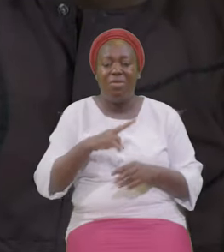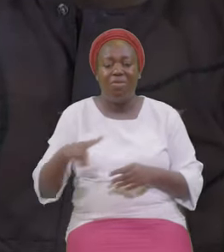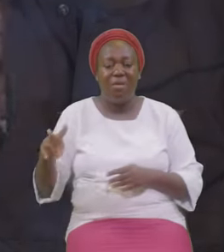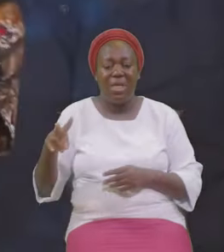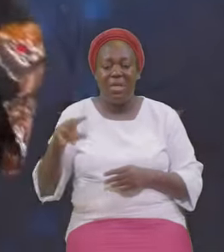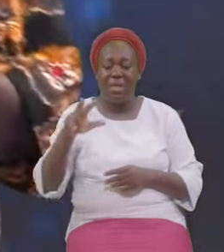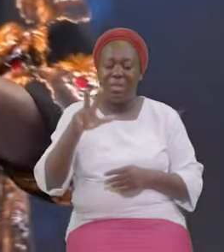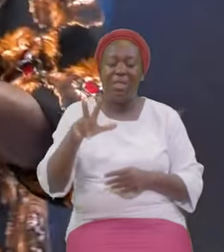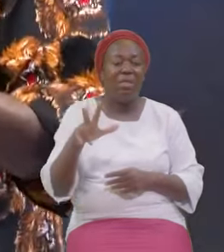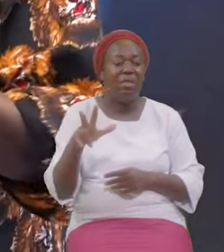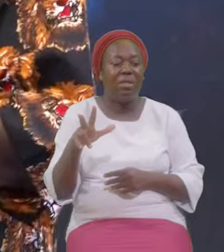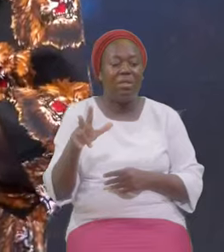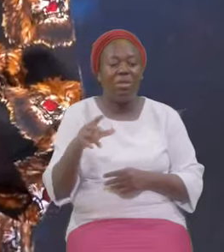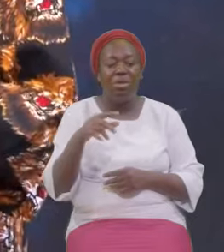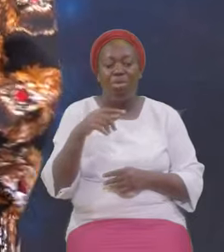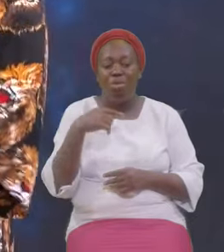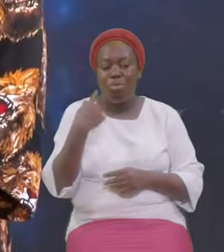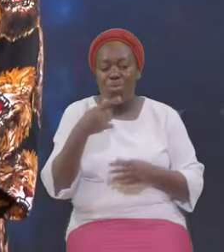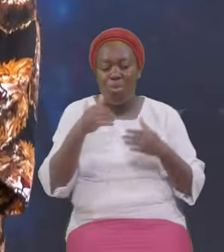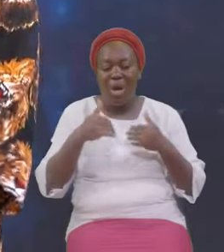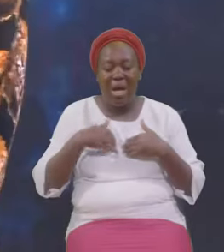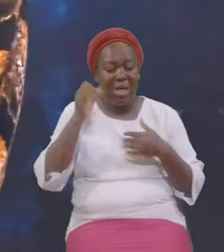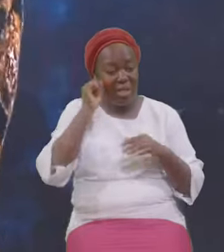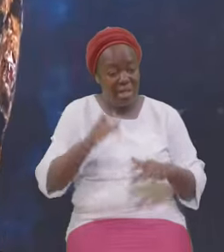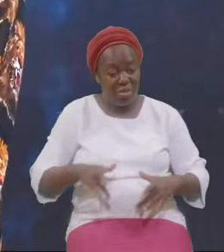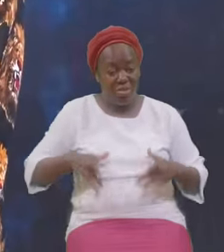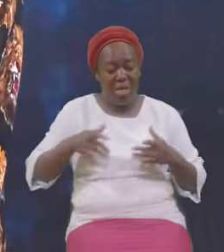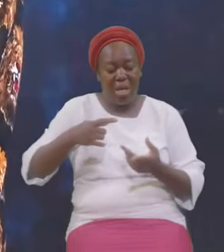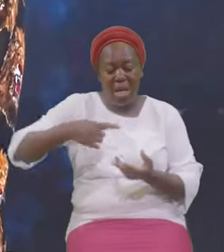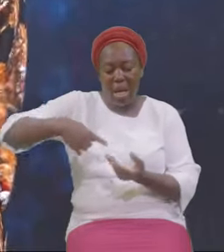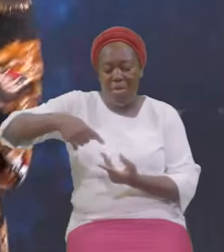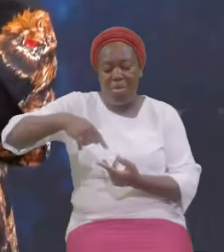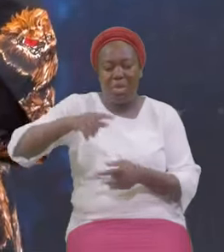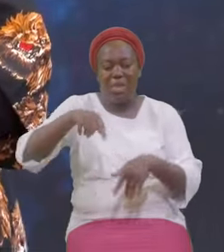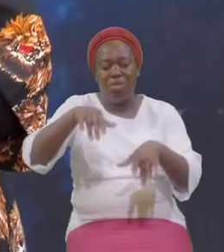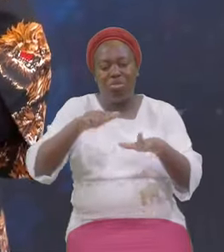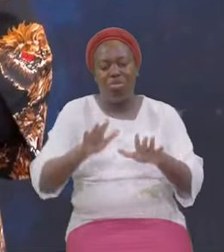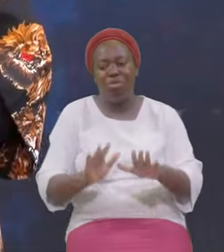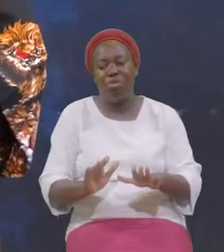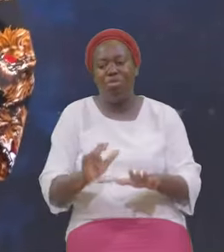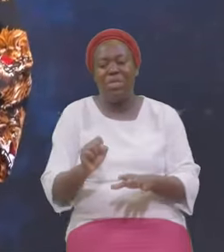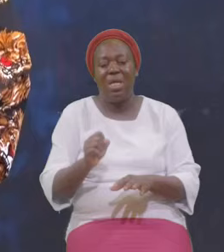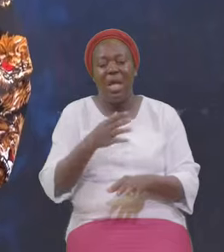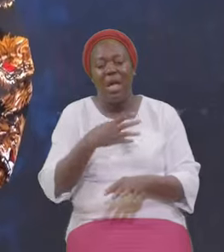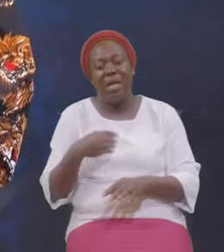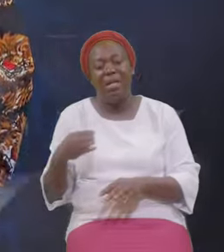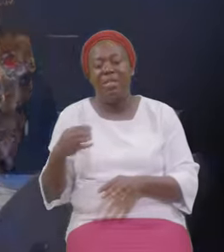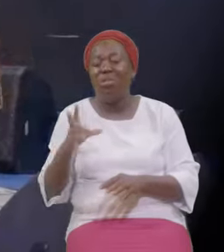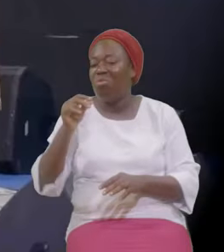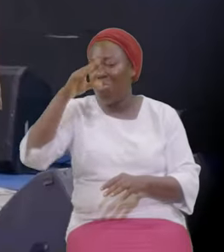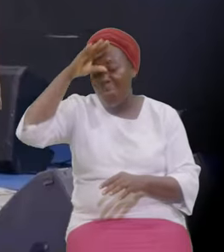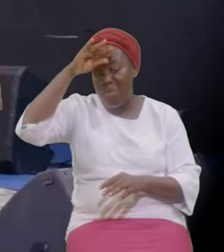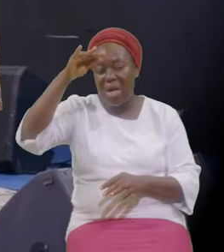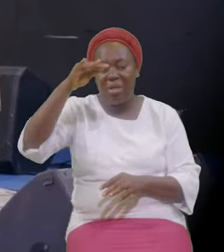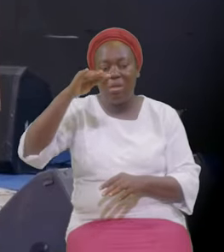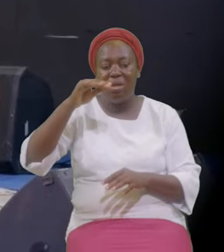who art is dwelling among the tombs, and no man could